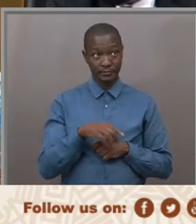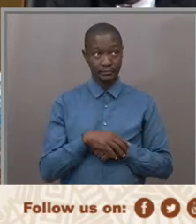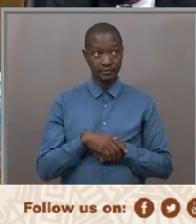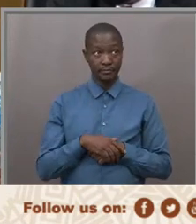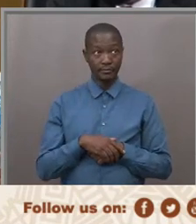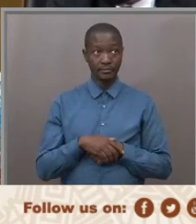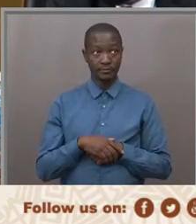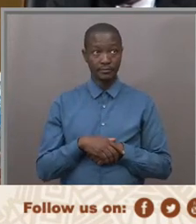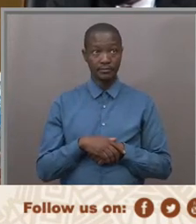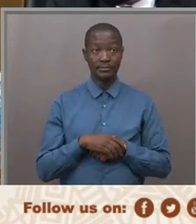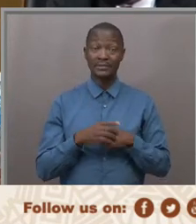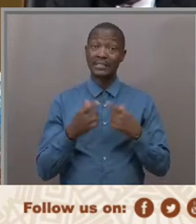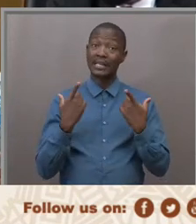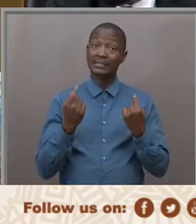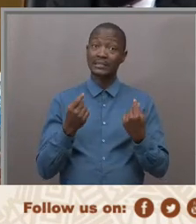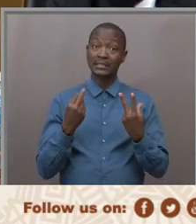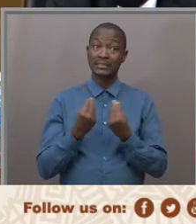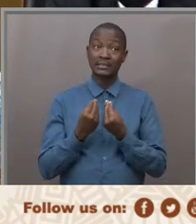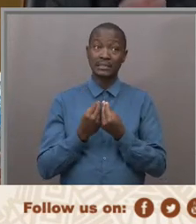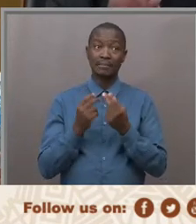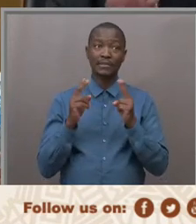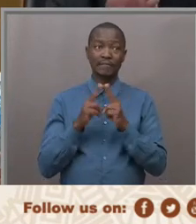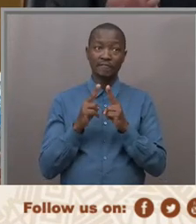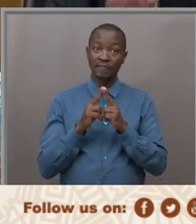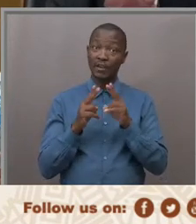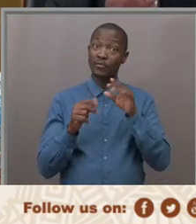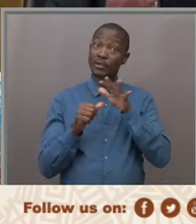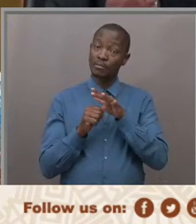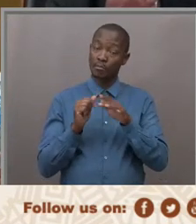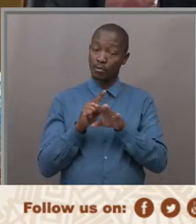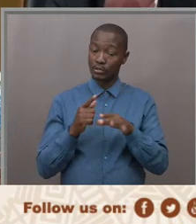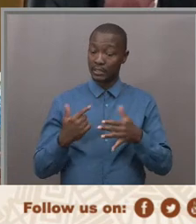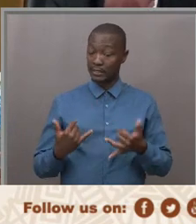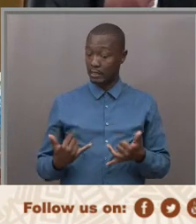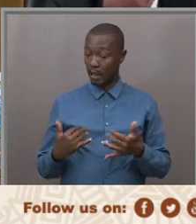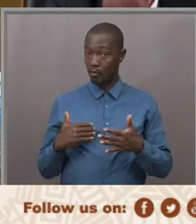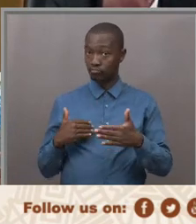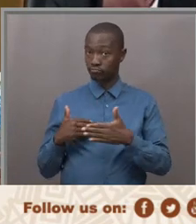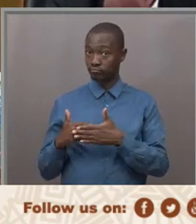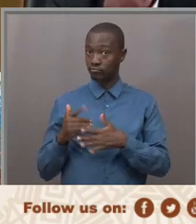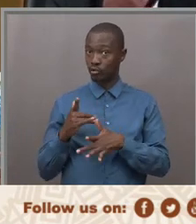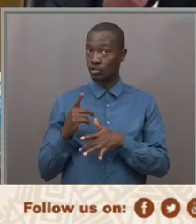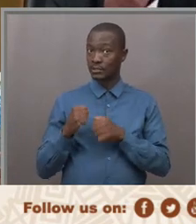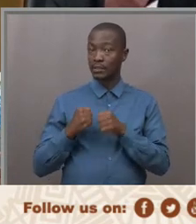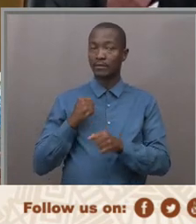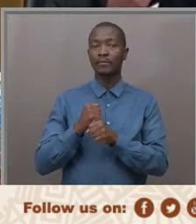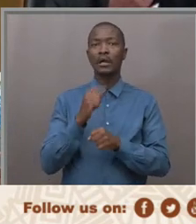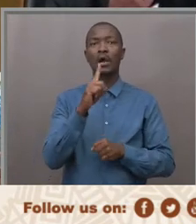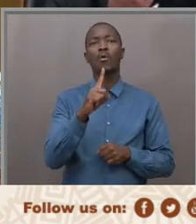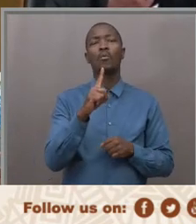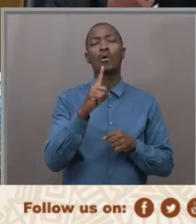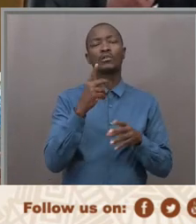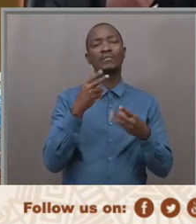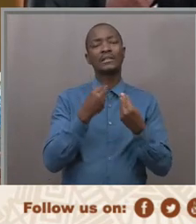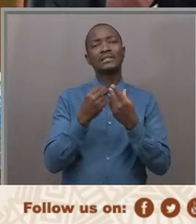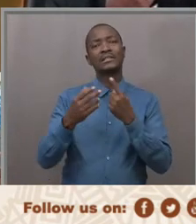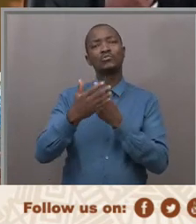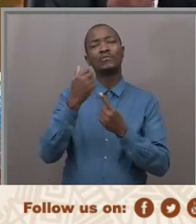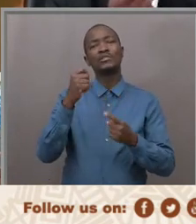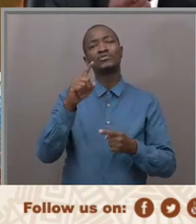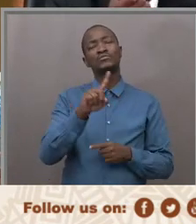has done something quite significant in the course of this year. And one of those significant things we have achieved is